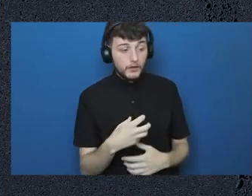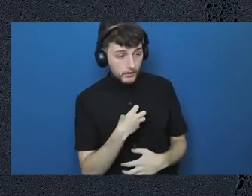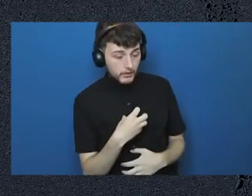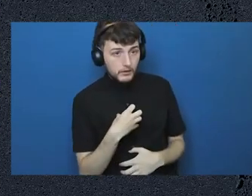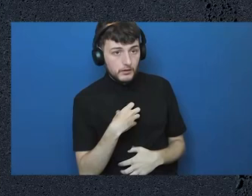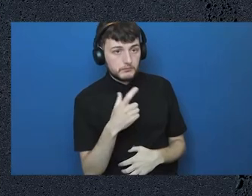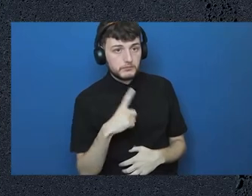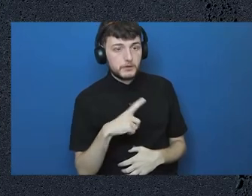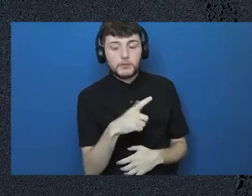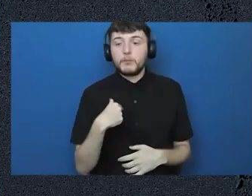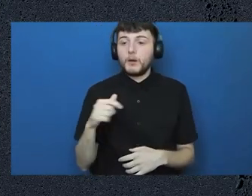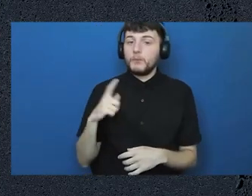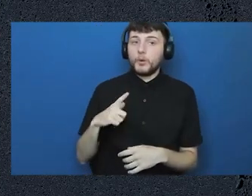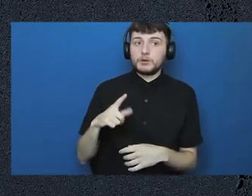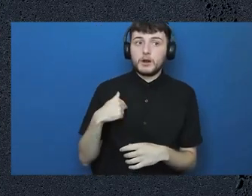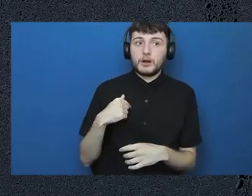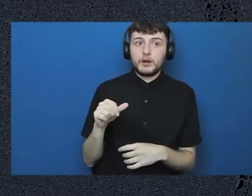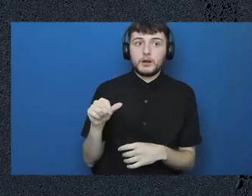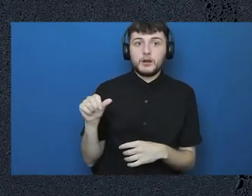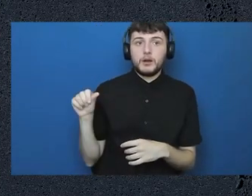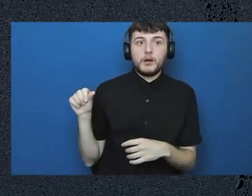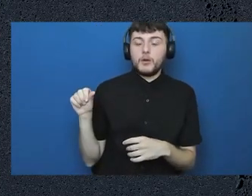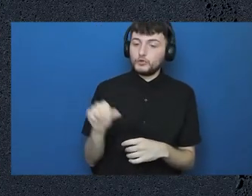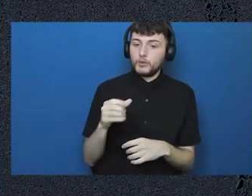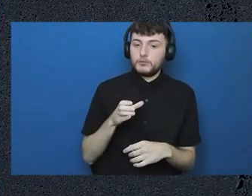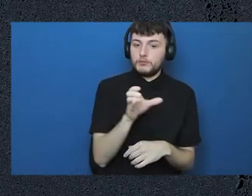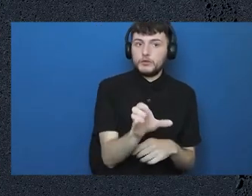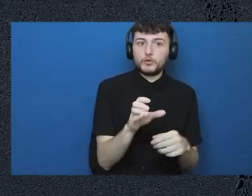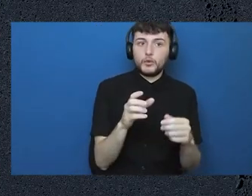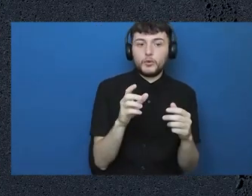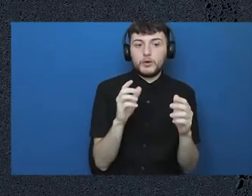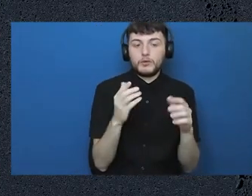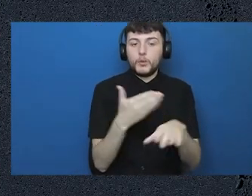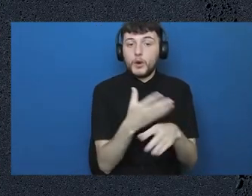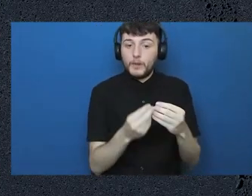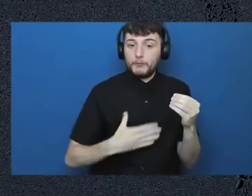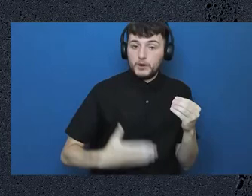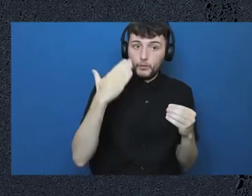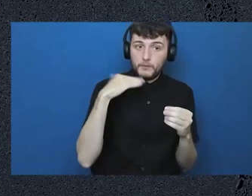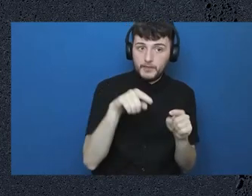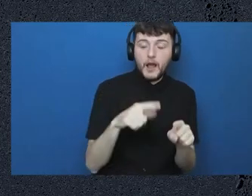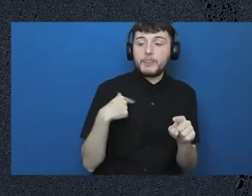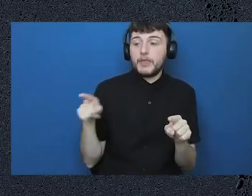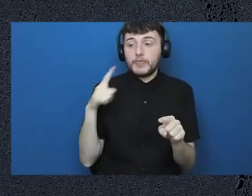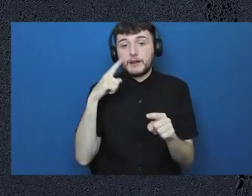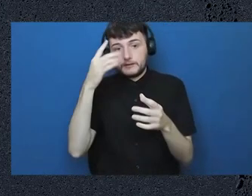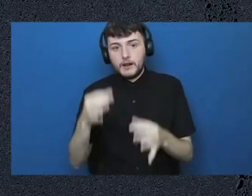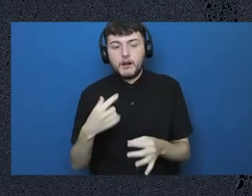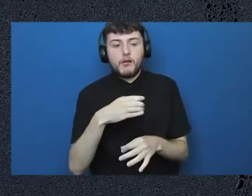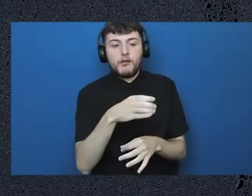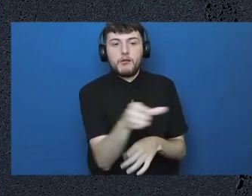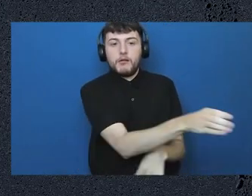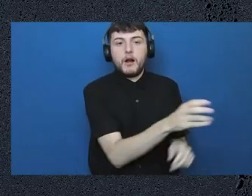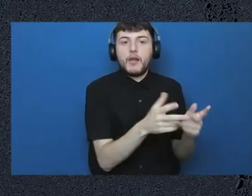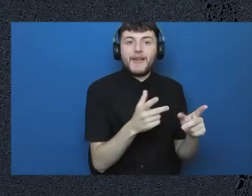you'd become a mother of a and baby. I might over-identify with the women who are distressed. That judgment was made without having met me or knowing